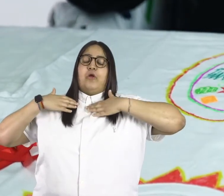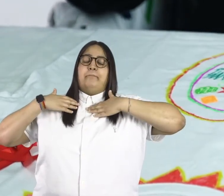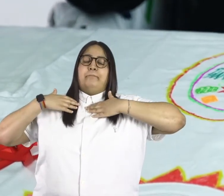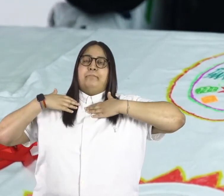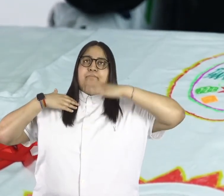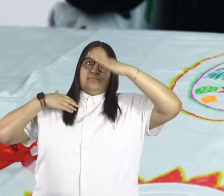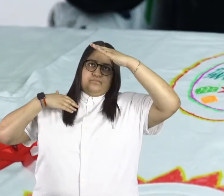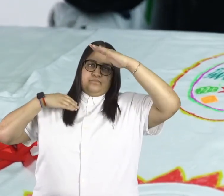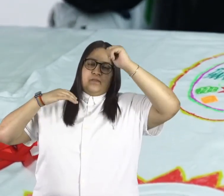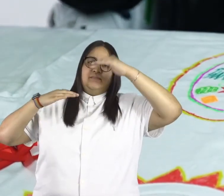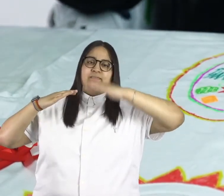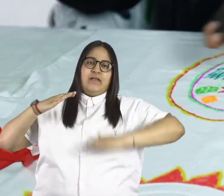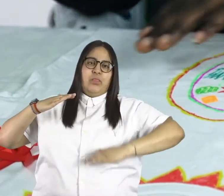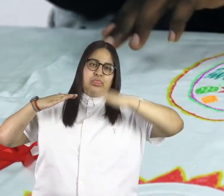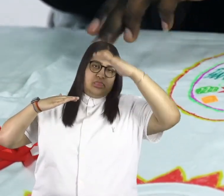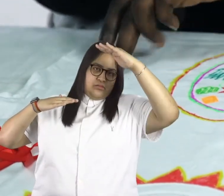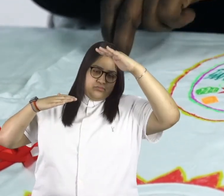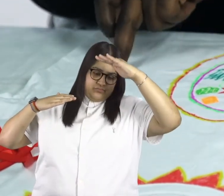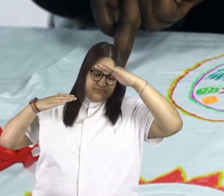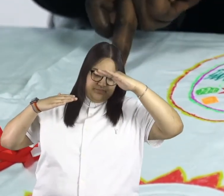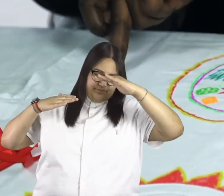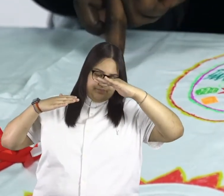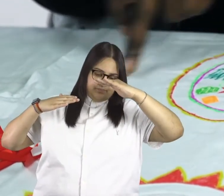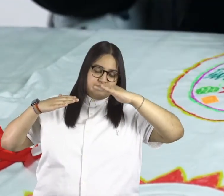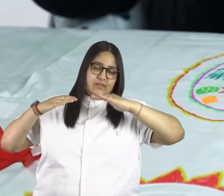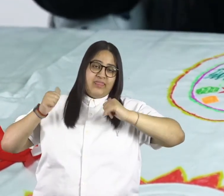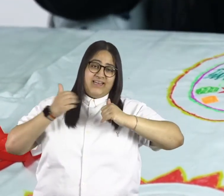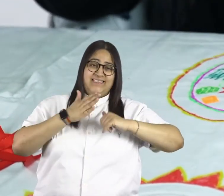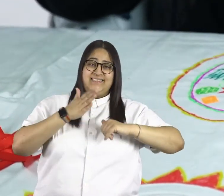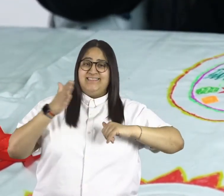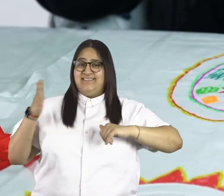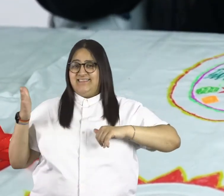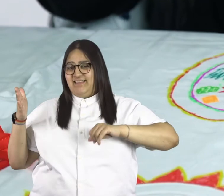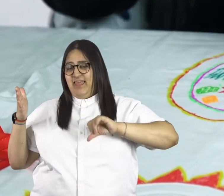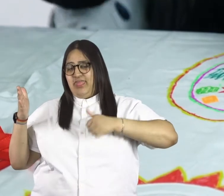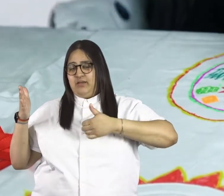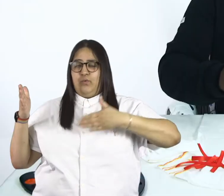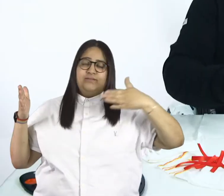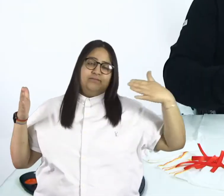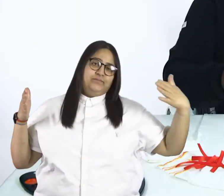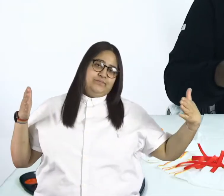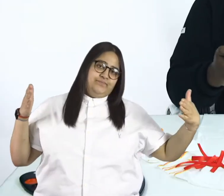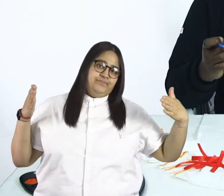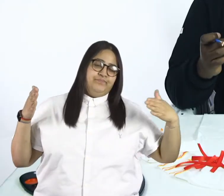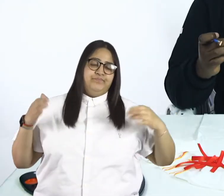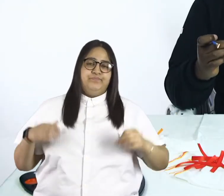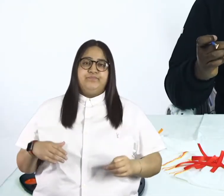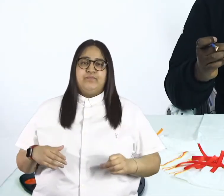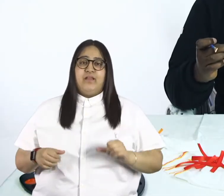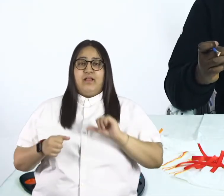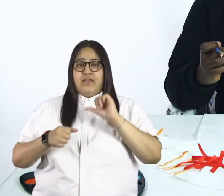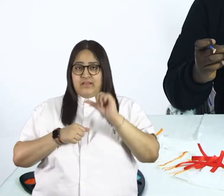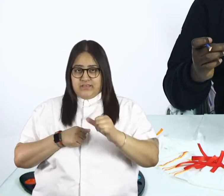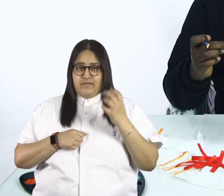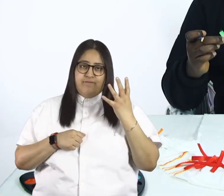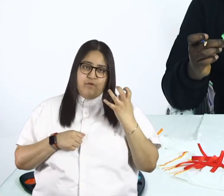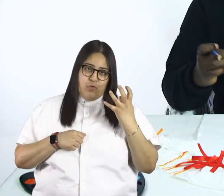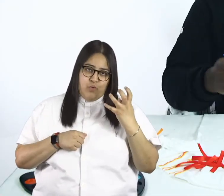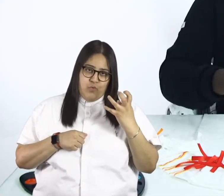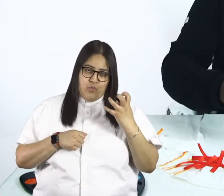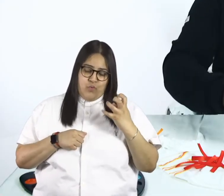to south, which is at the bottom. Then we go east and then west. And then you apply the next 4, you apply just